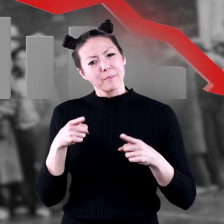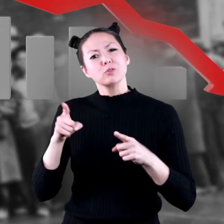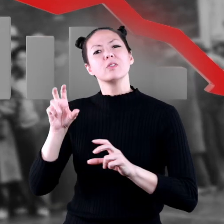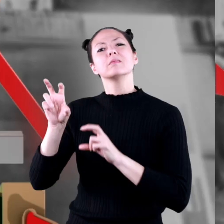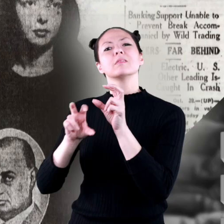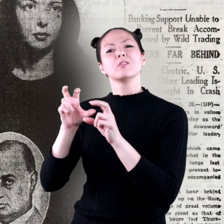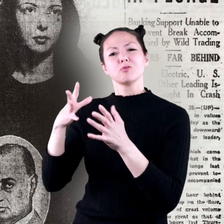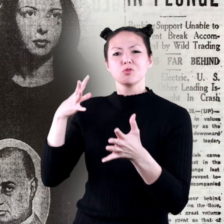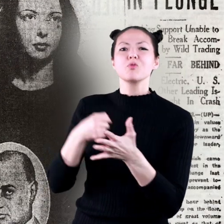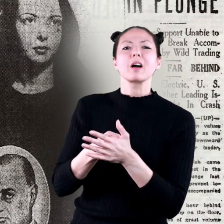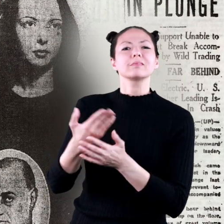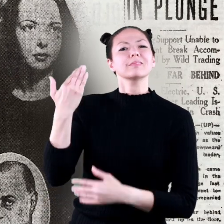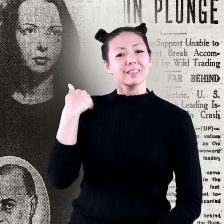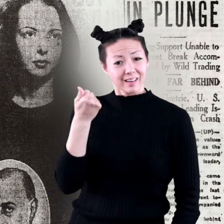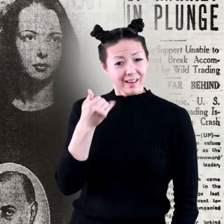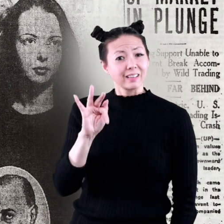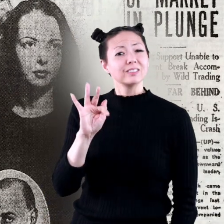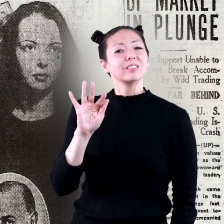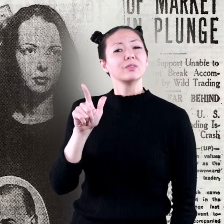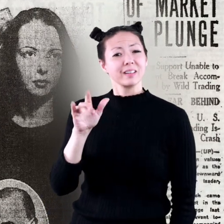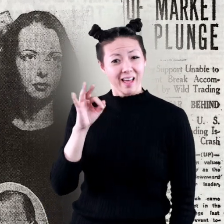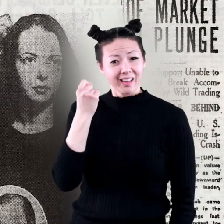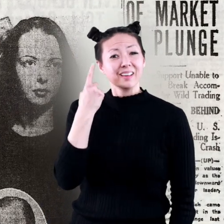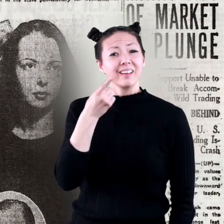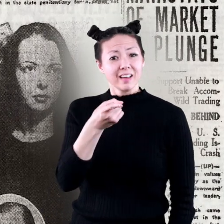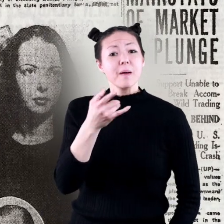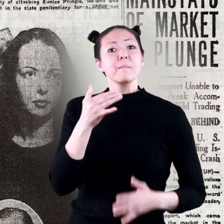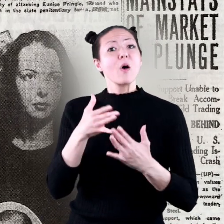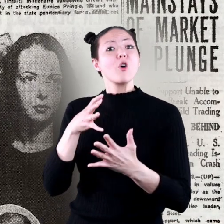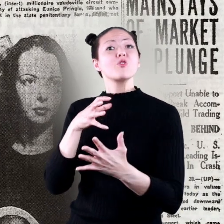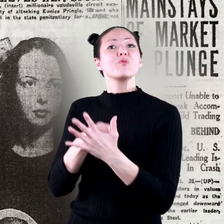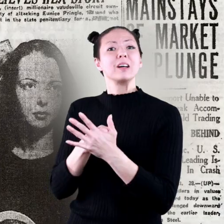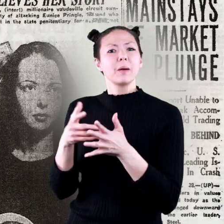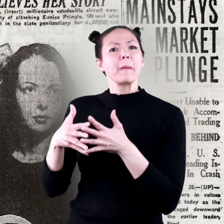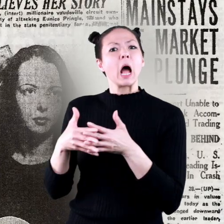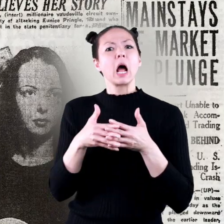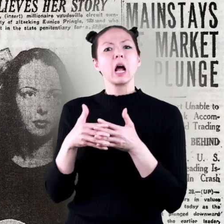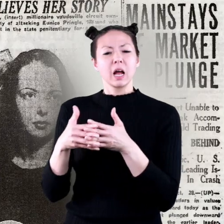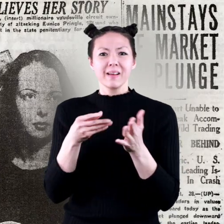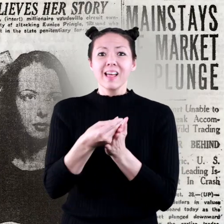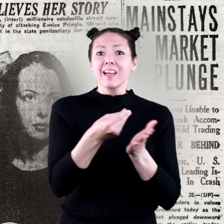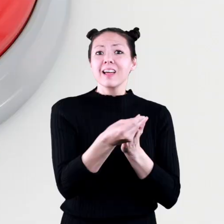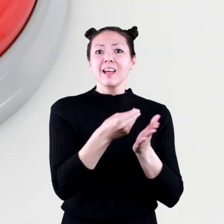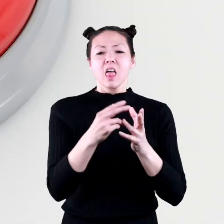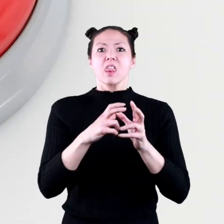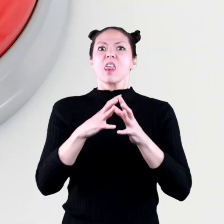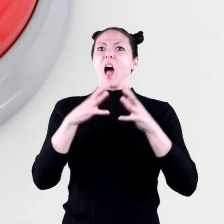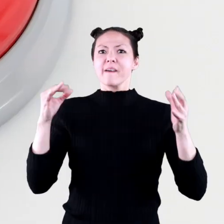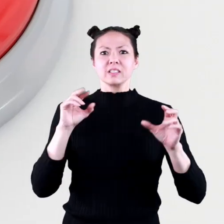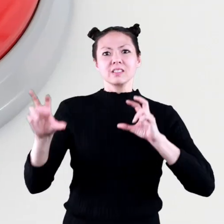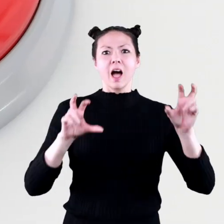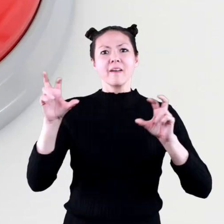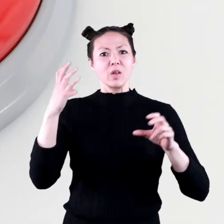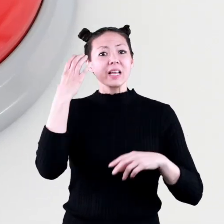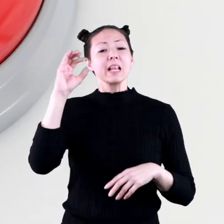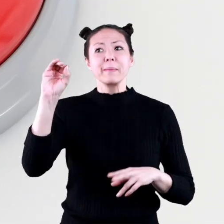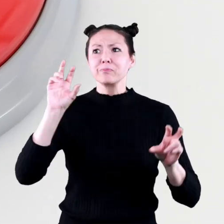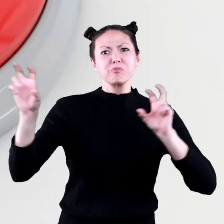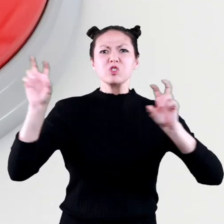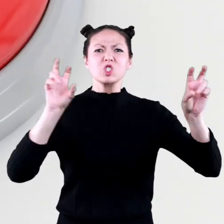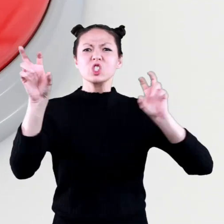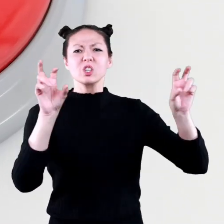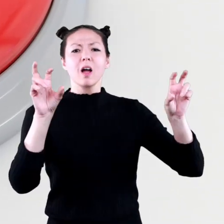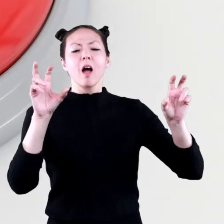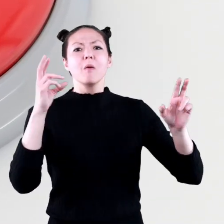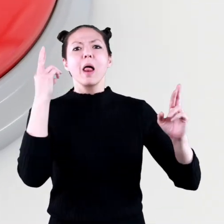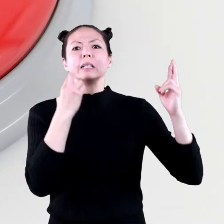money. That's kind of what happened during the stock market crash of 1929. Before the crash, Americans were buying a lot of stock